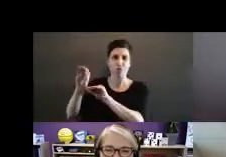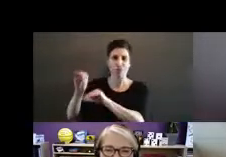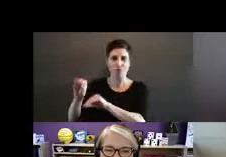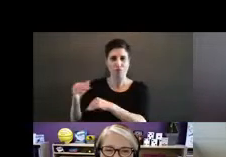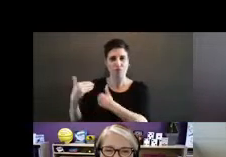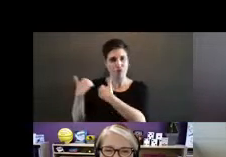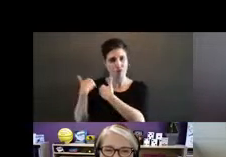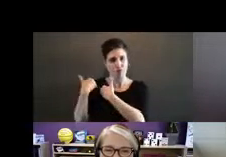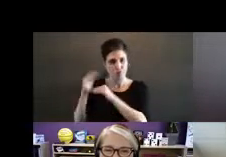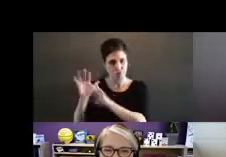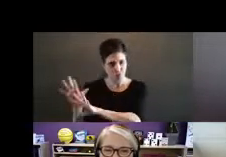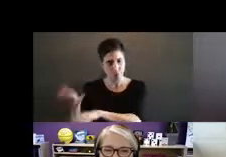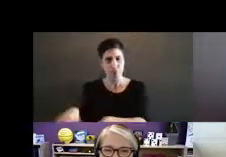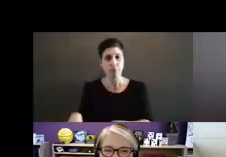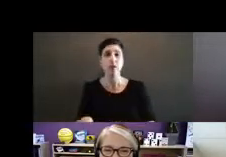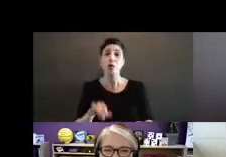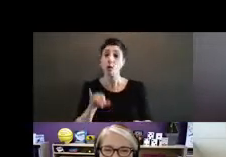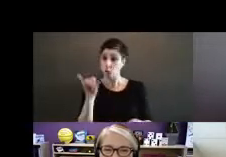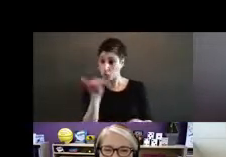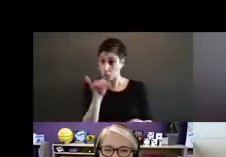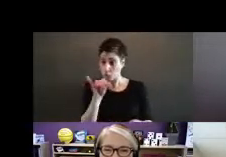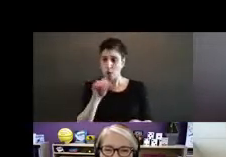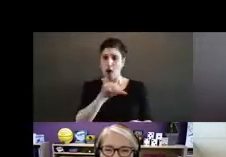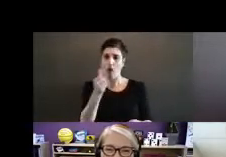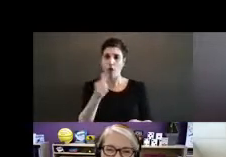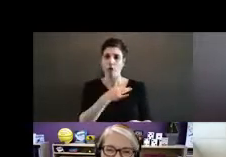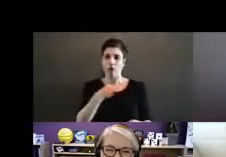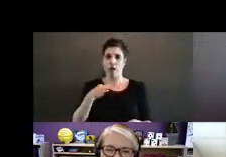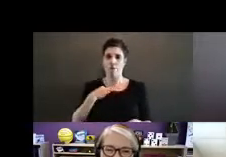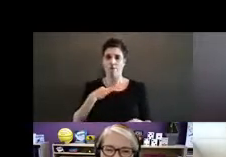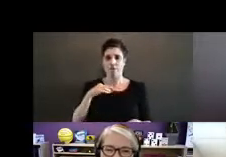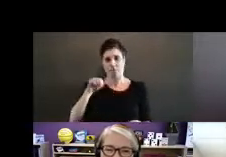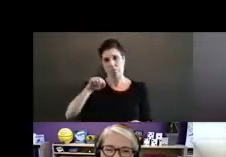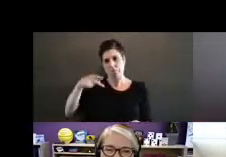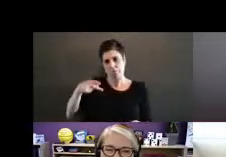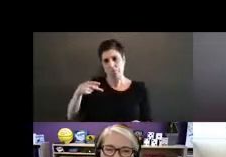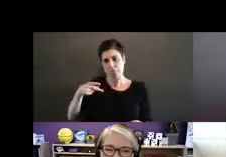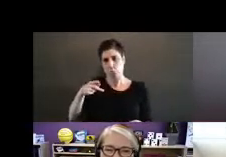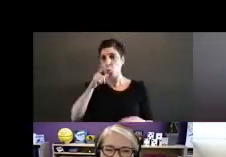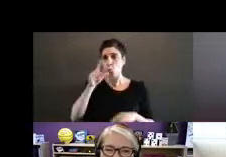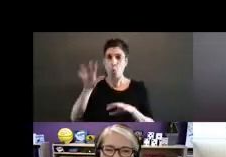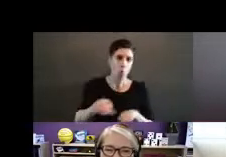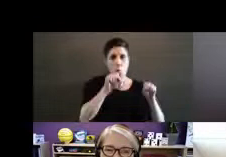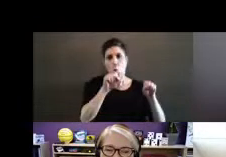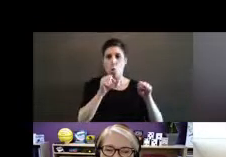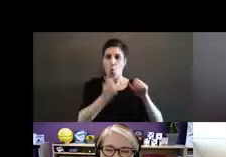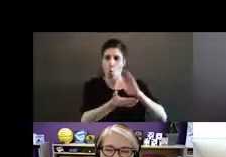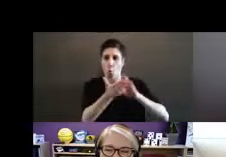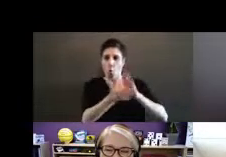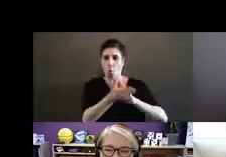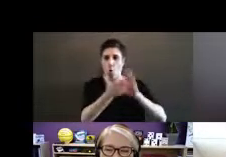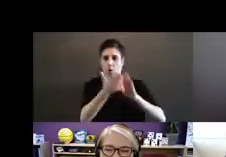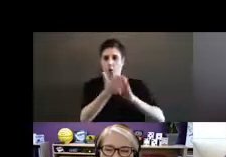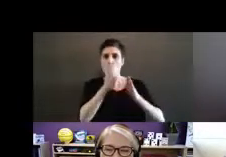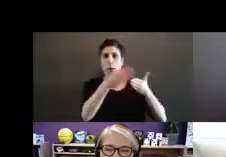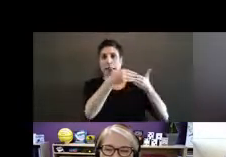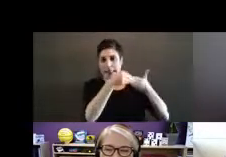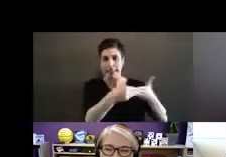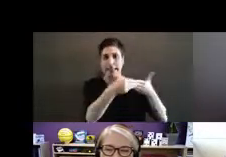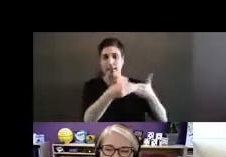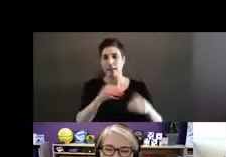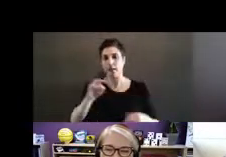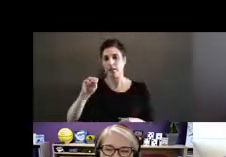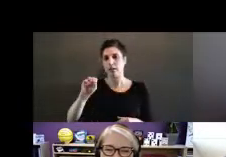up. The other person here, our organizer and our inspiration for this is